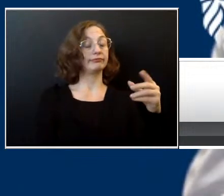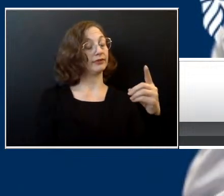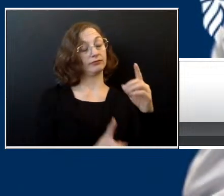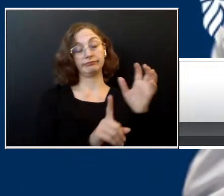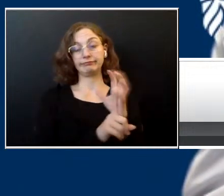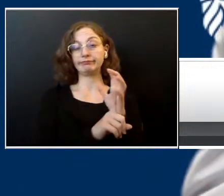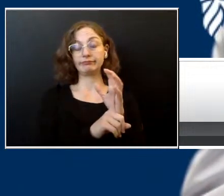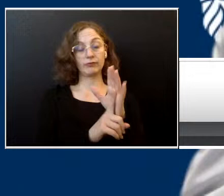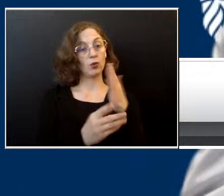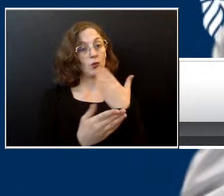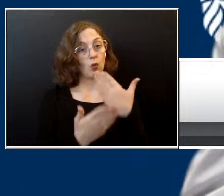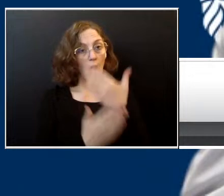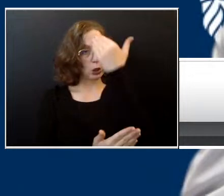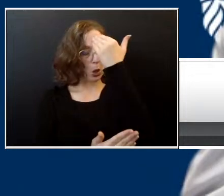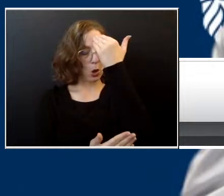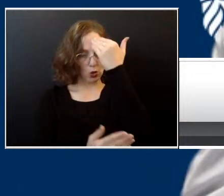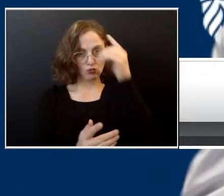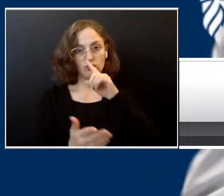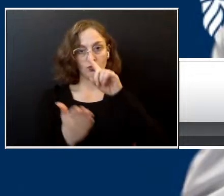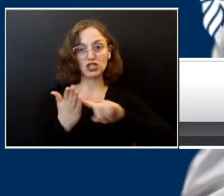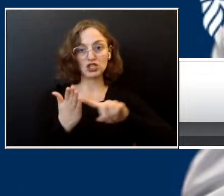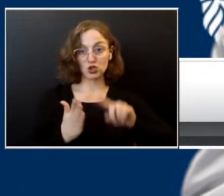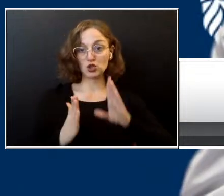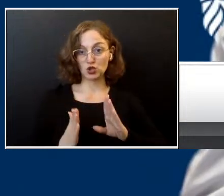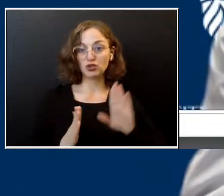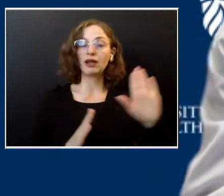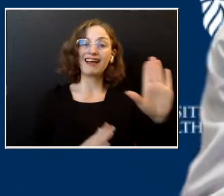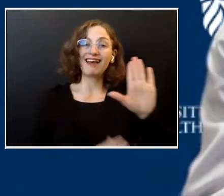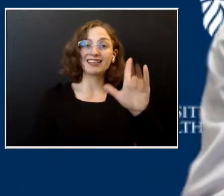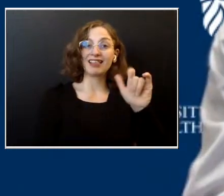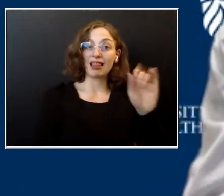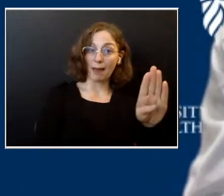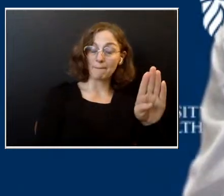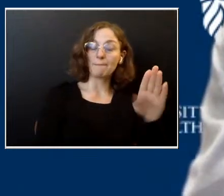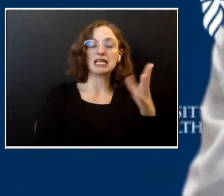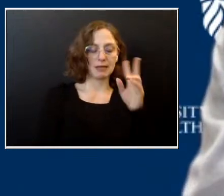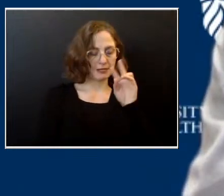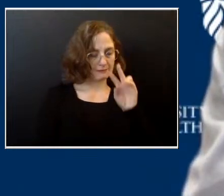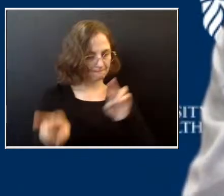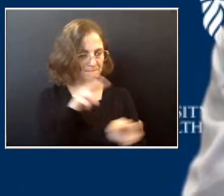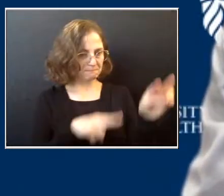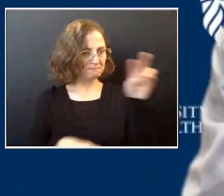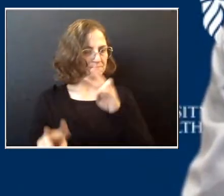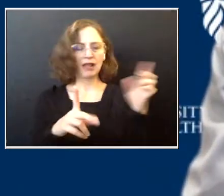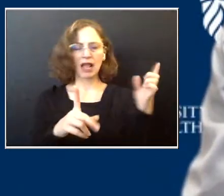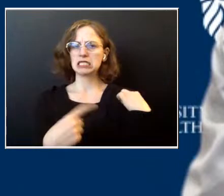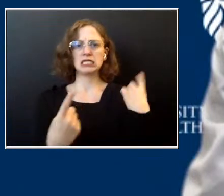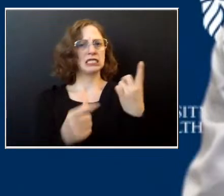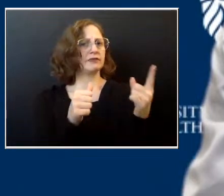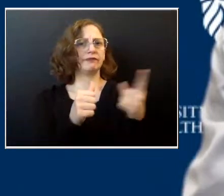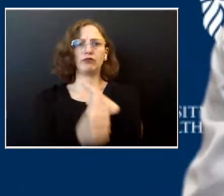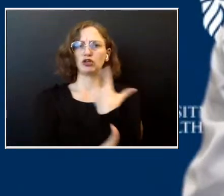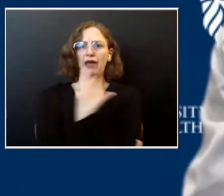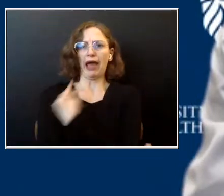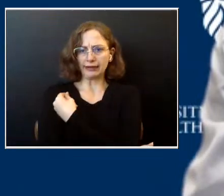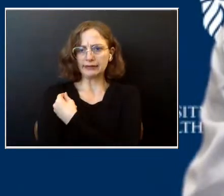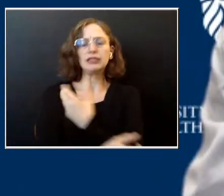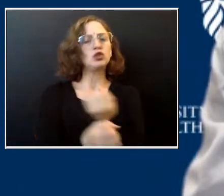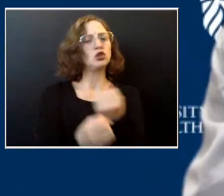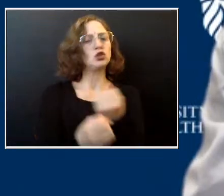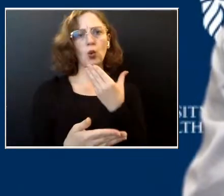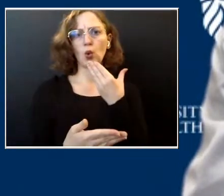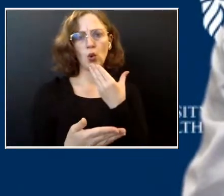And his lab has been looking at this really since the vaccine came out. So very good, strong track record